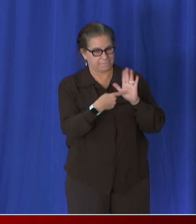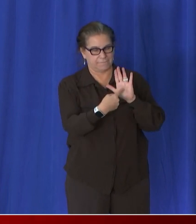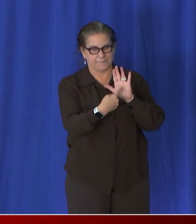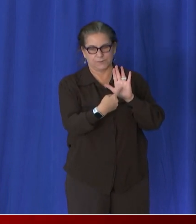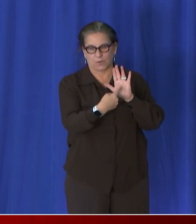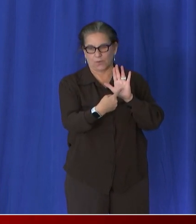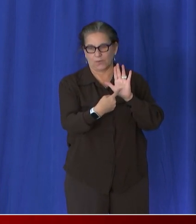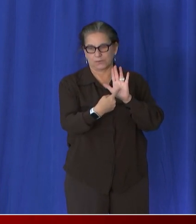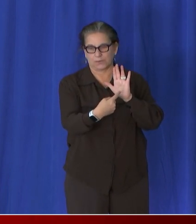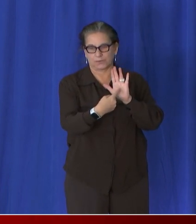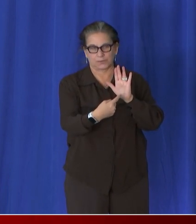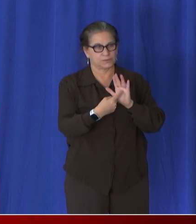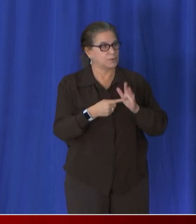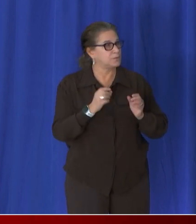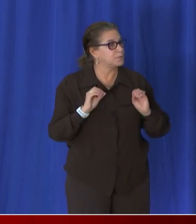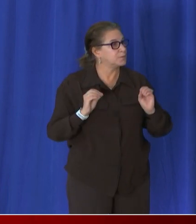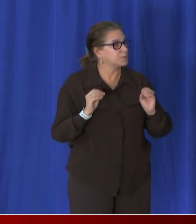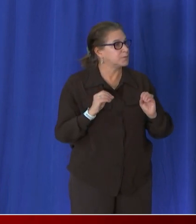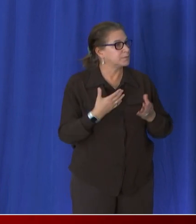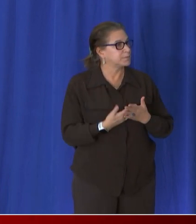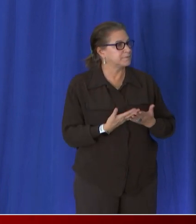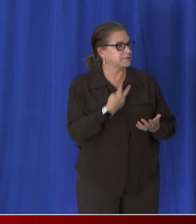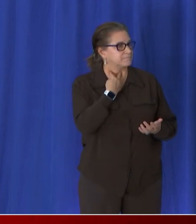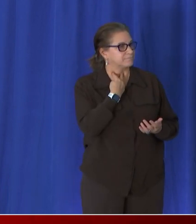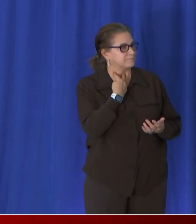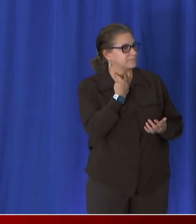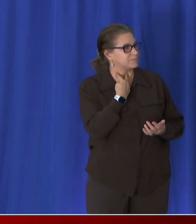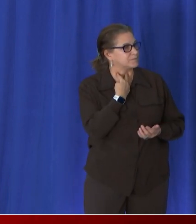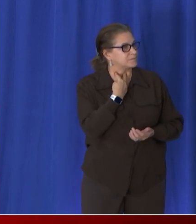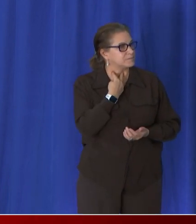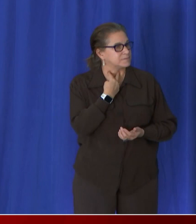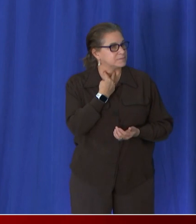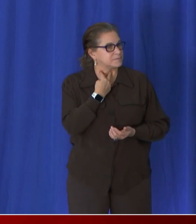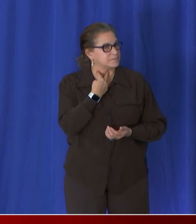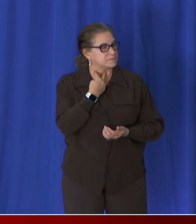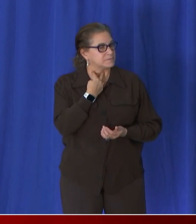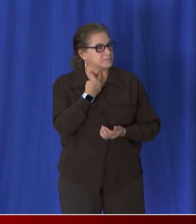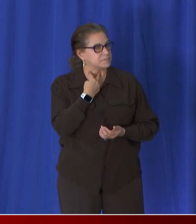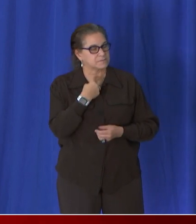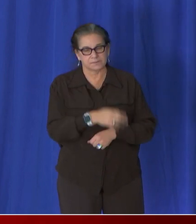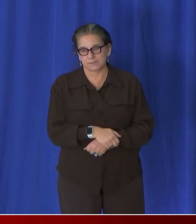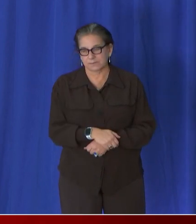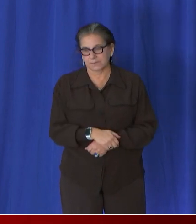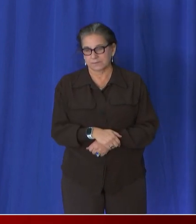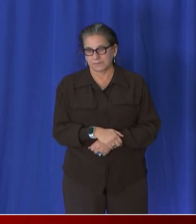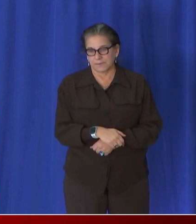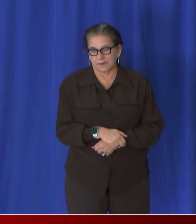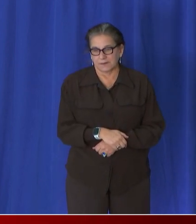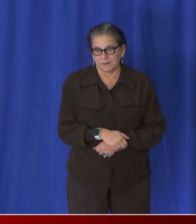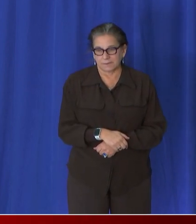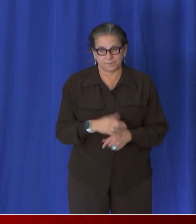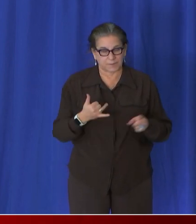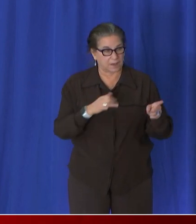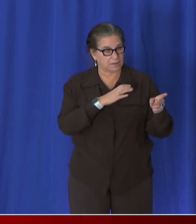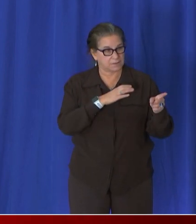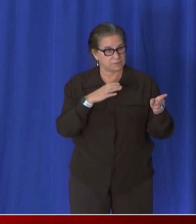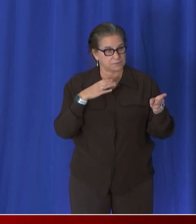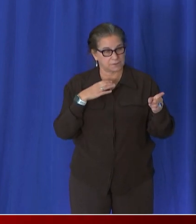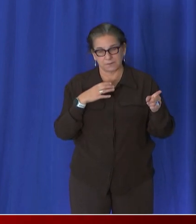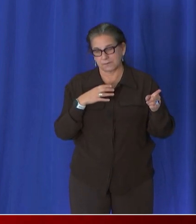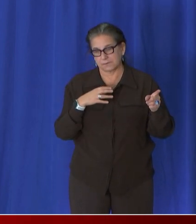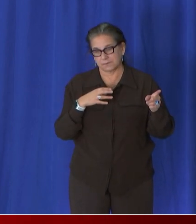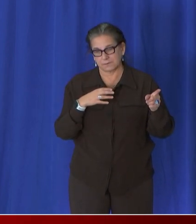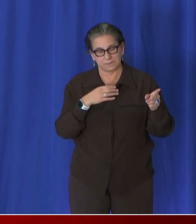little bit more. But this month, actually yesterday, the council passed legislation that will require